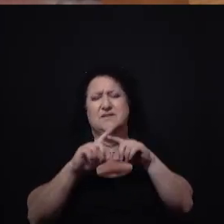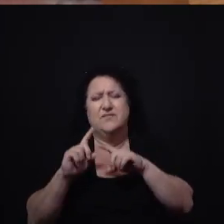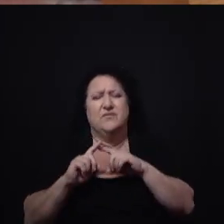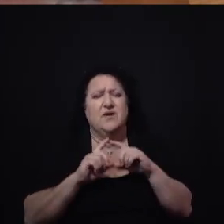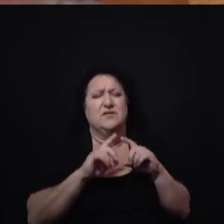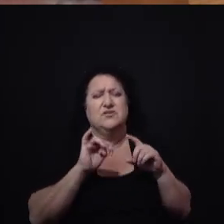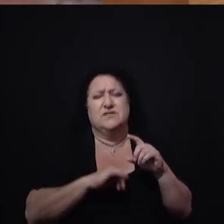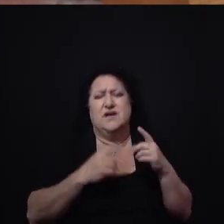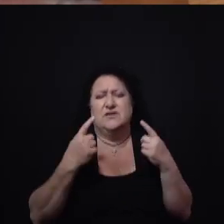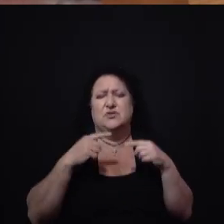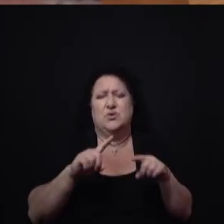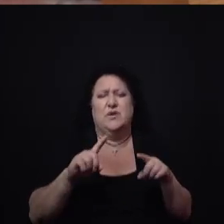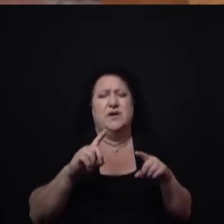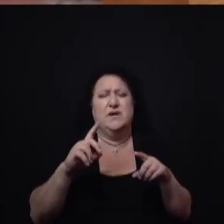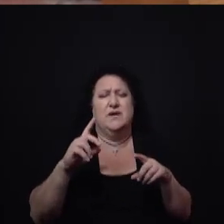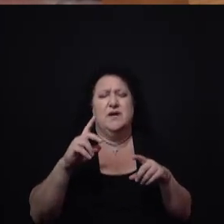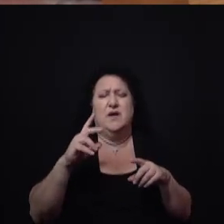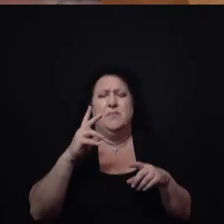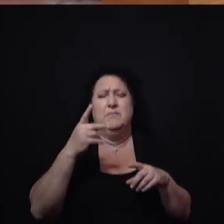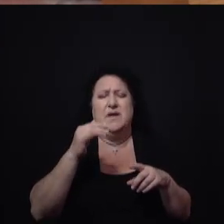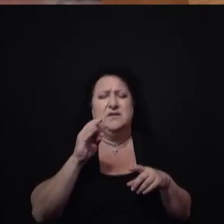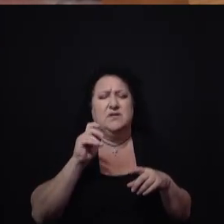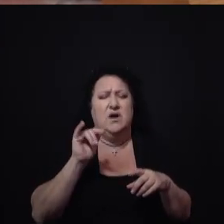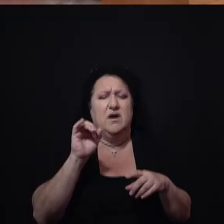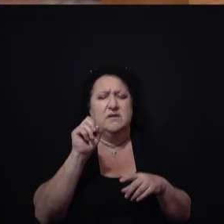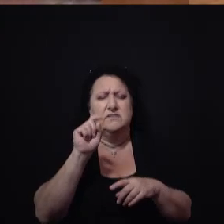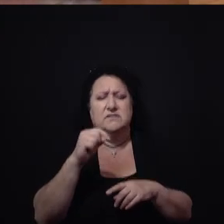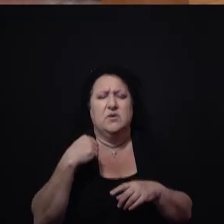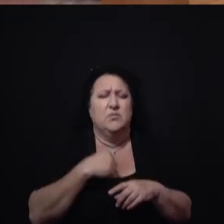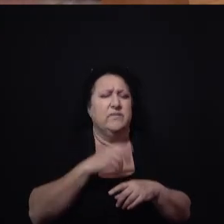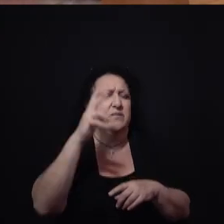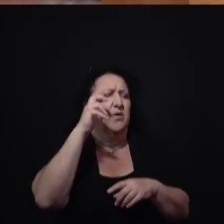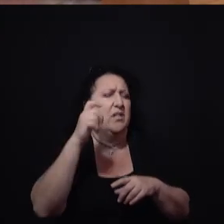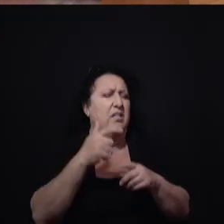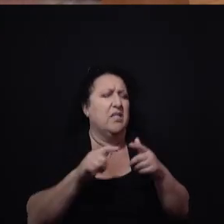spoken, we could have shared at least that many more, Lord, speaking your word.